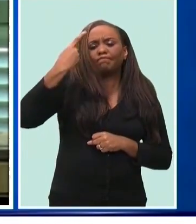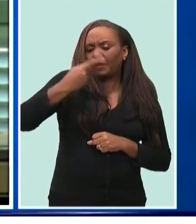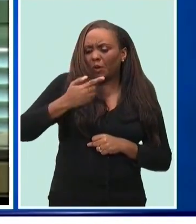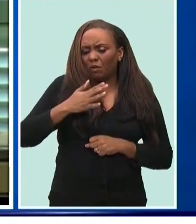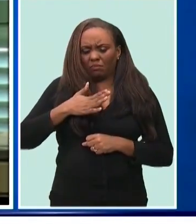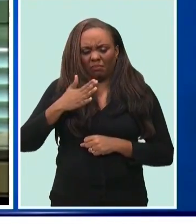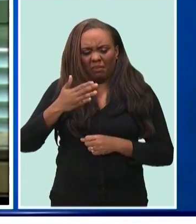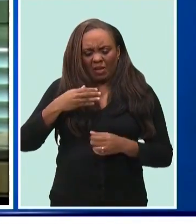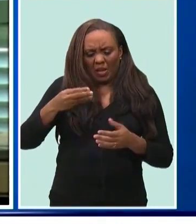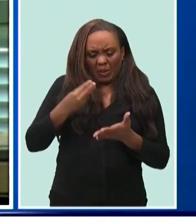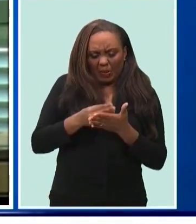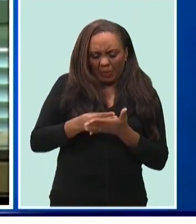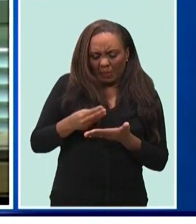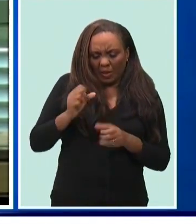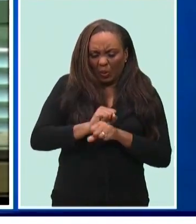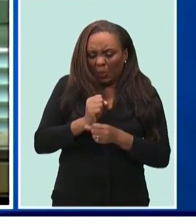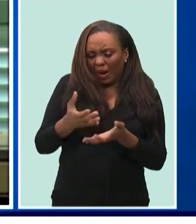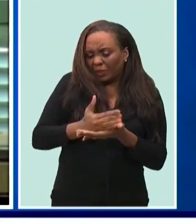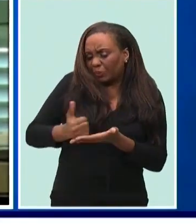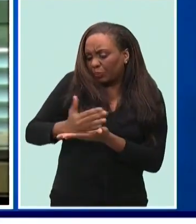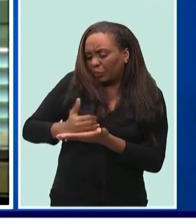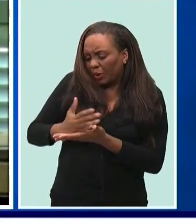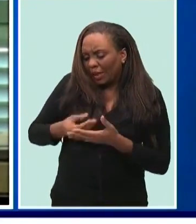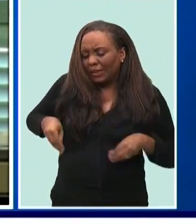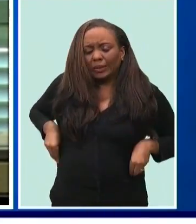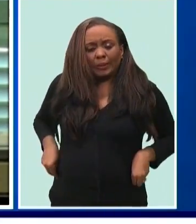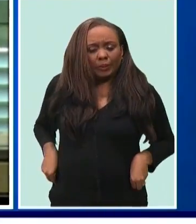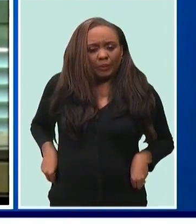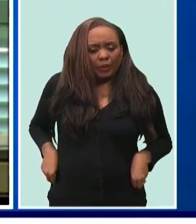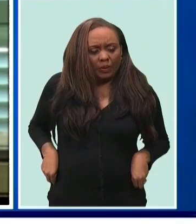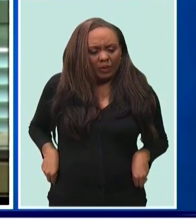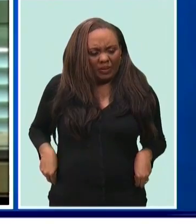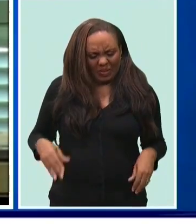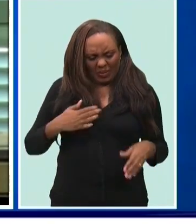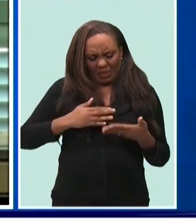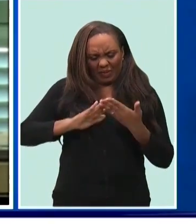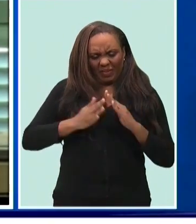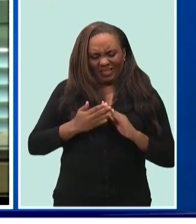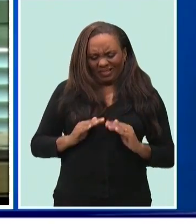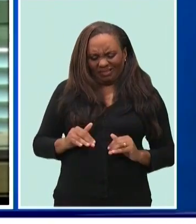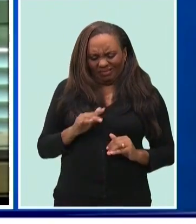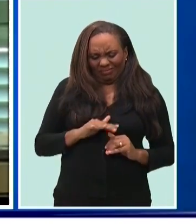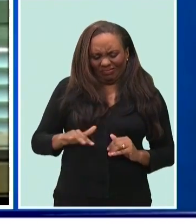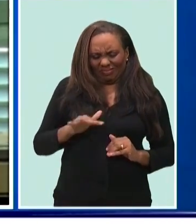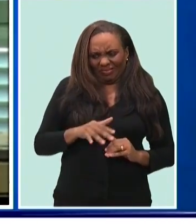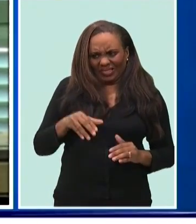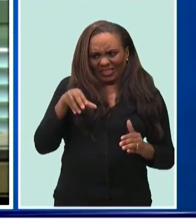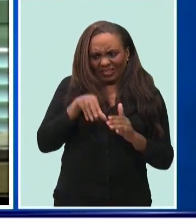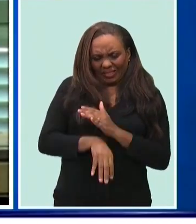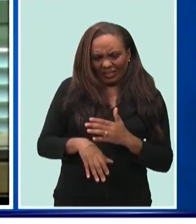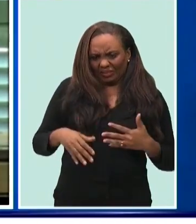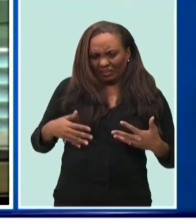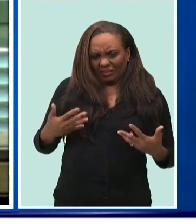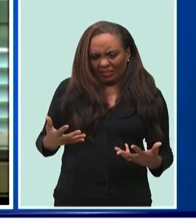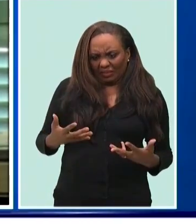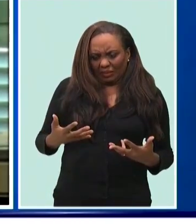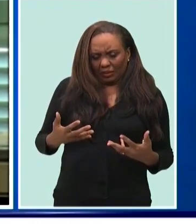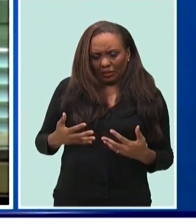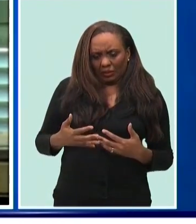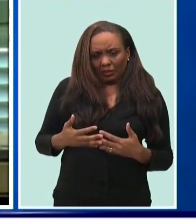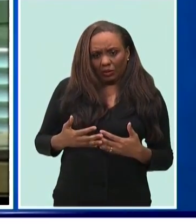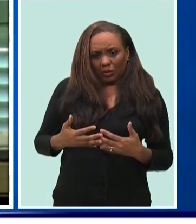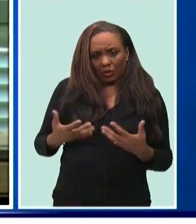the environment in the village, because they do not want their children to be socialized in what they